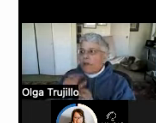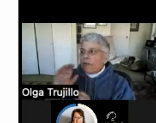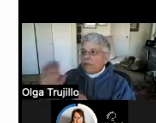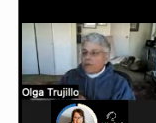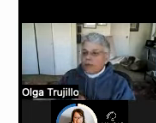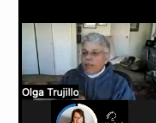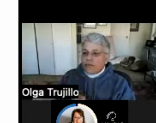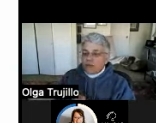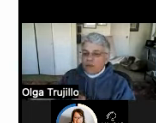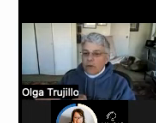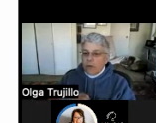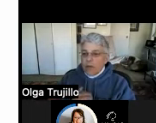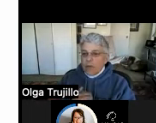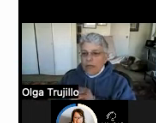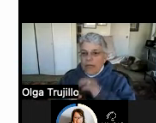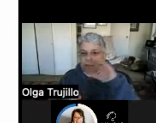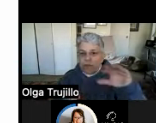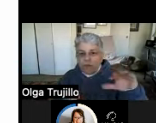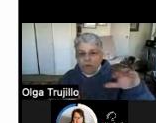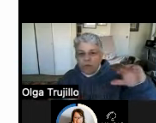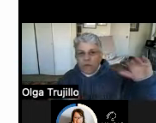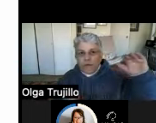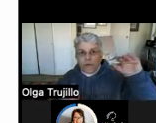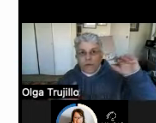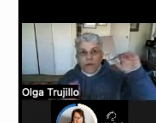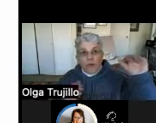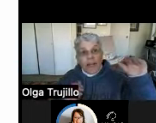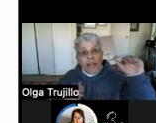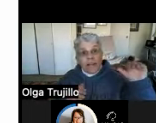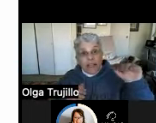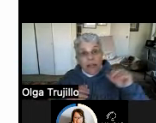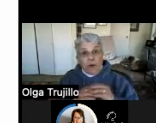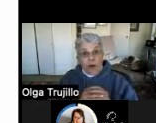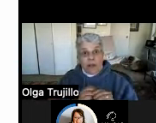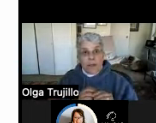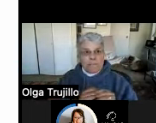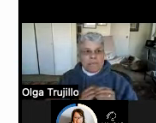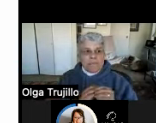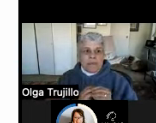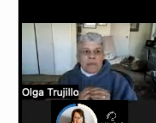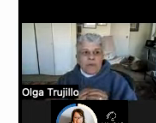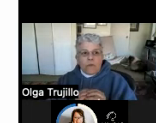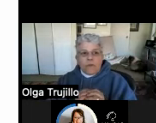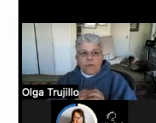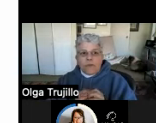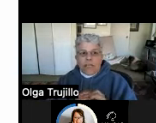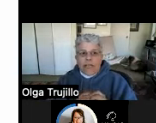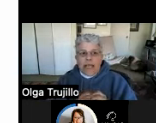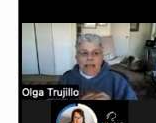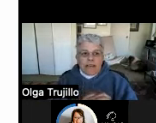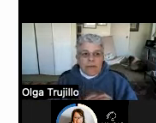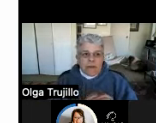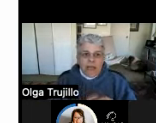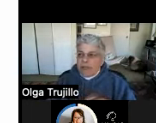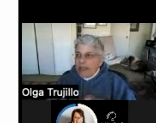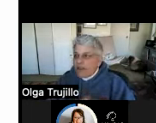One, for a direct service program, and two, for your training and TA work. So you can